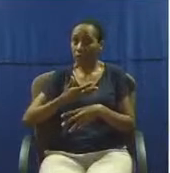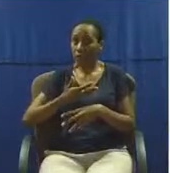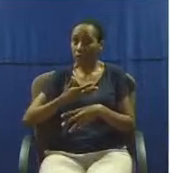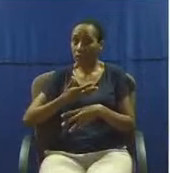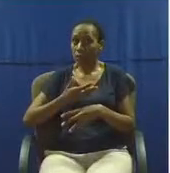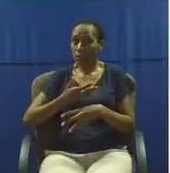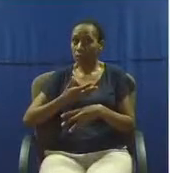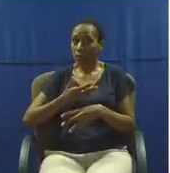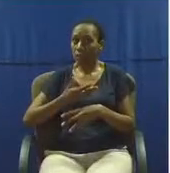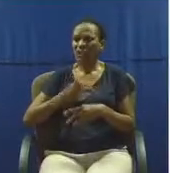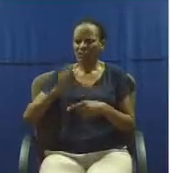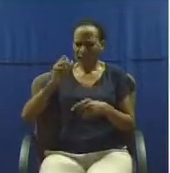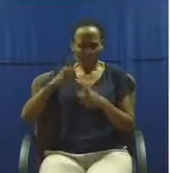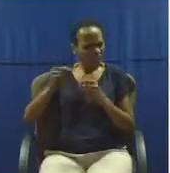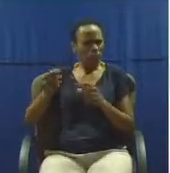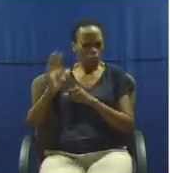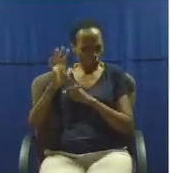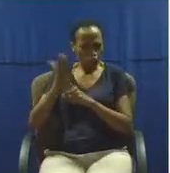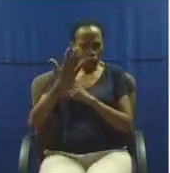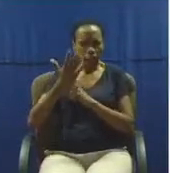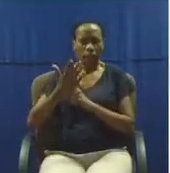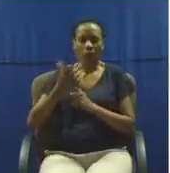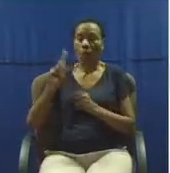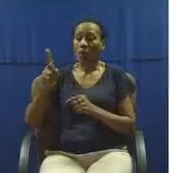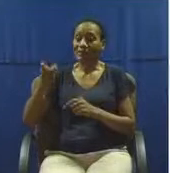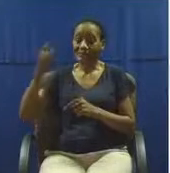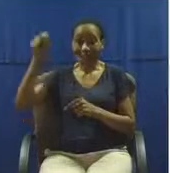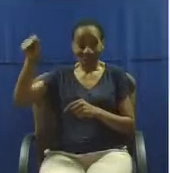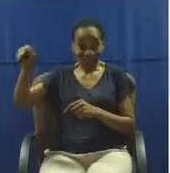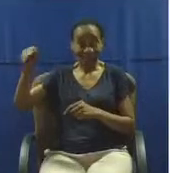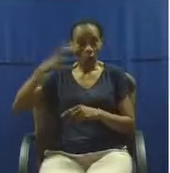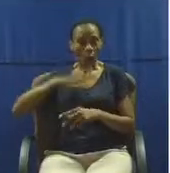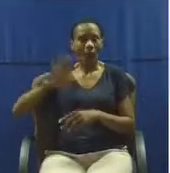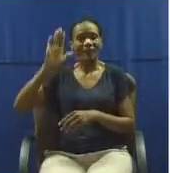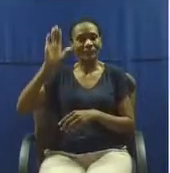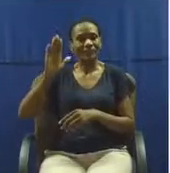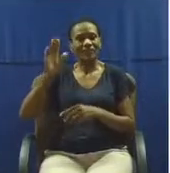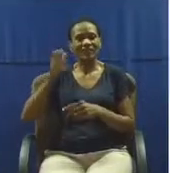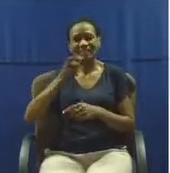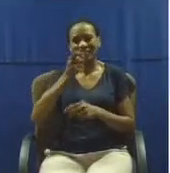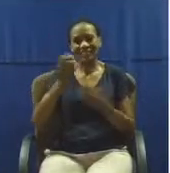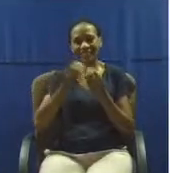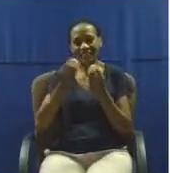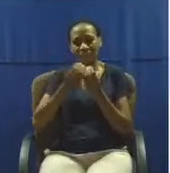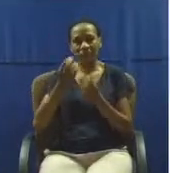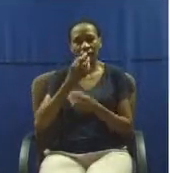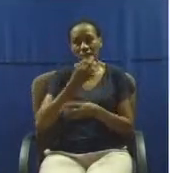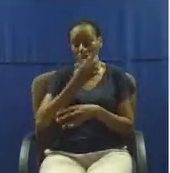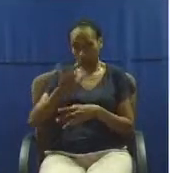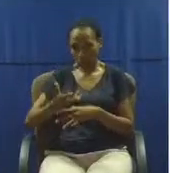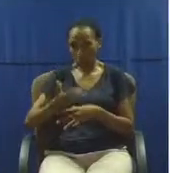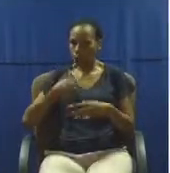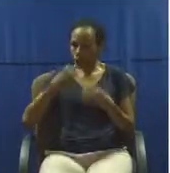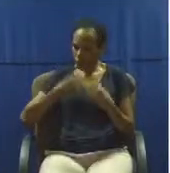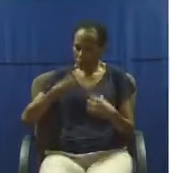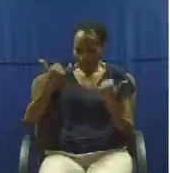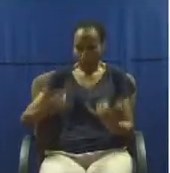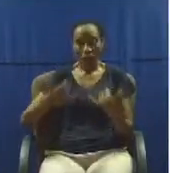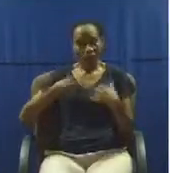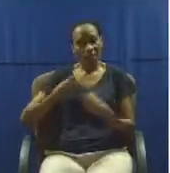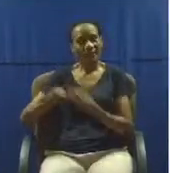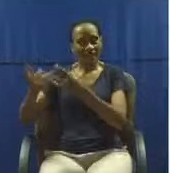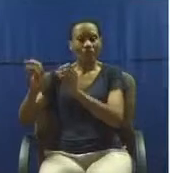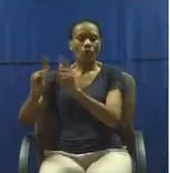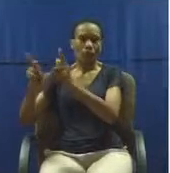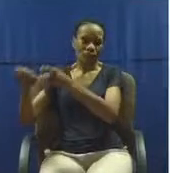action to show me that he wanted to speak, and I allowed him to speak. So the same applies to